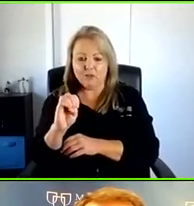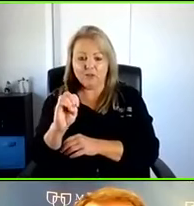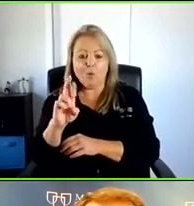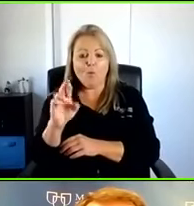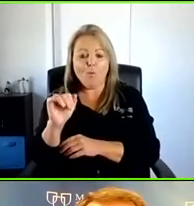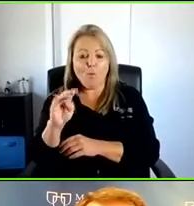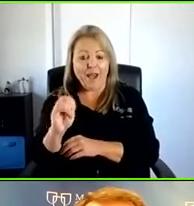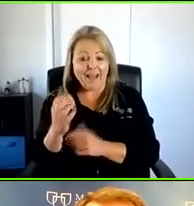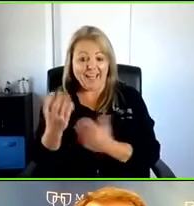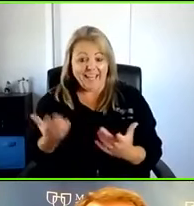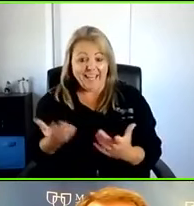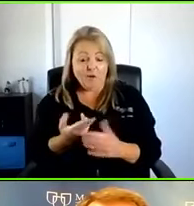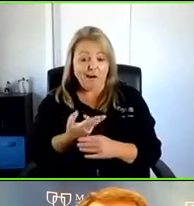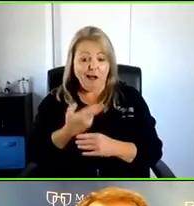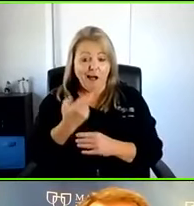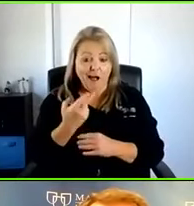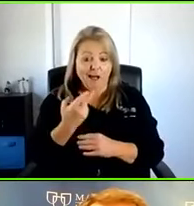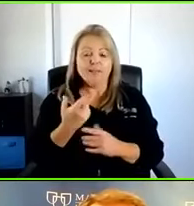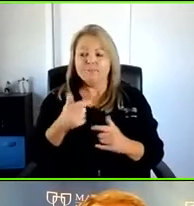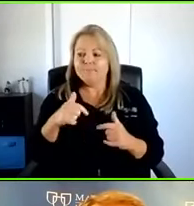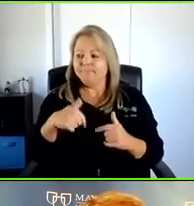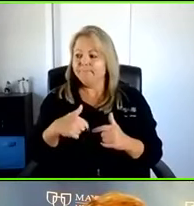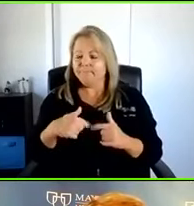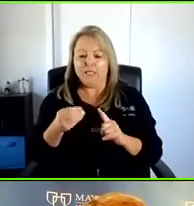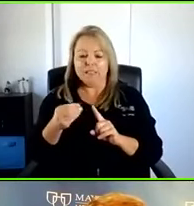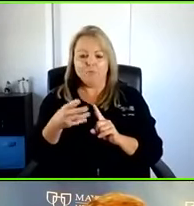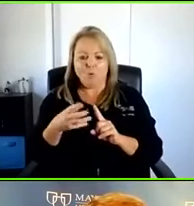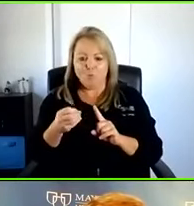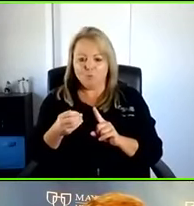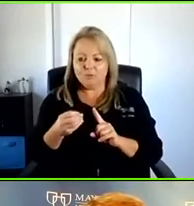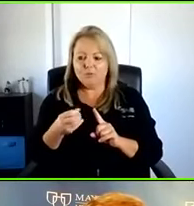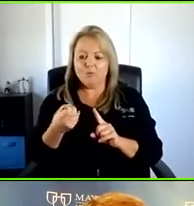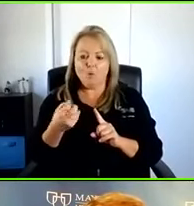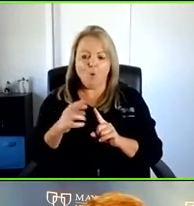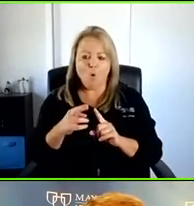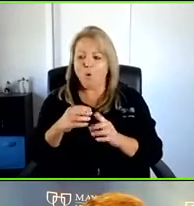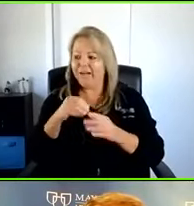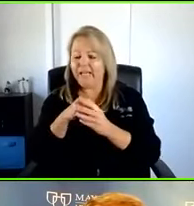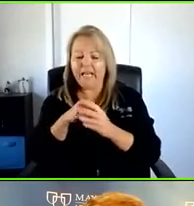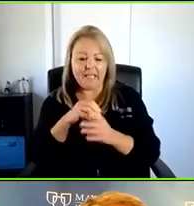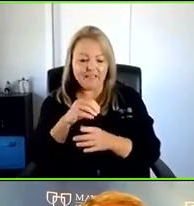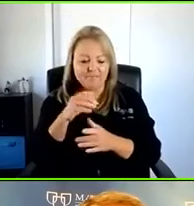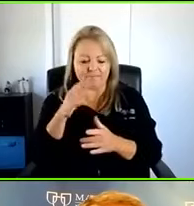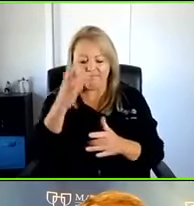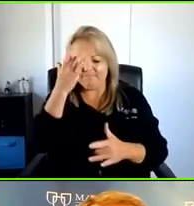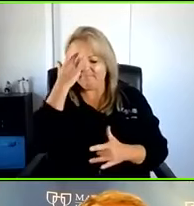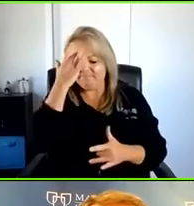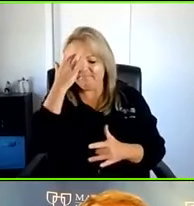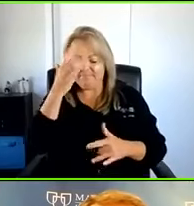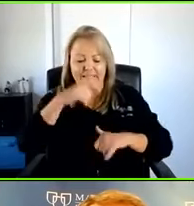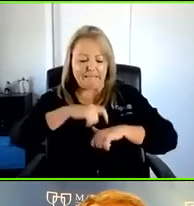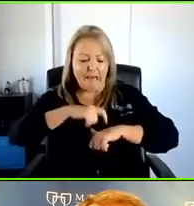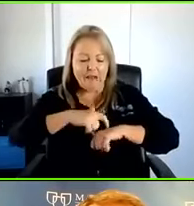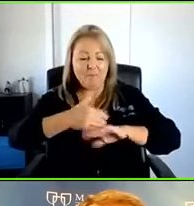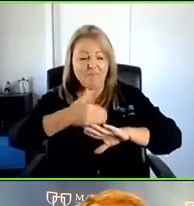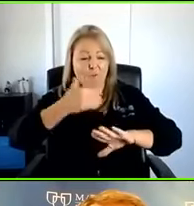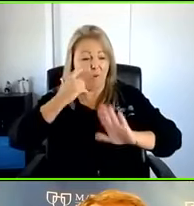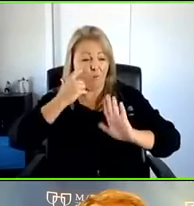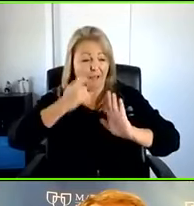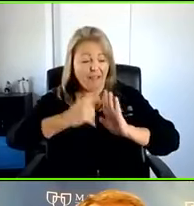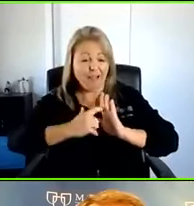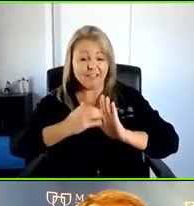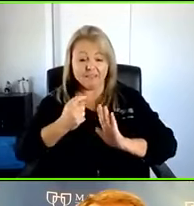area that you're going to, and you might have been exposed and maybe even in an infectious period before you realize it,